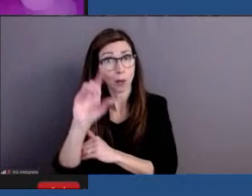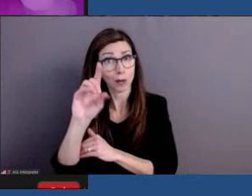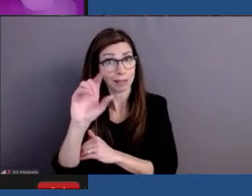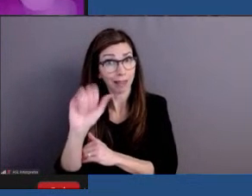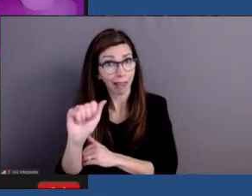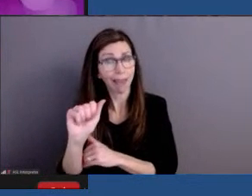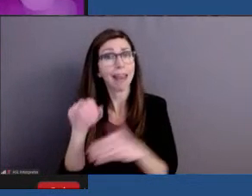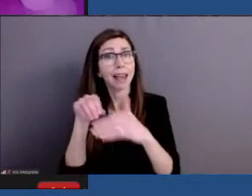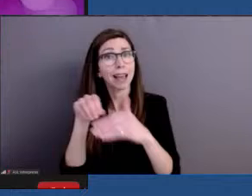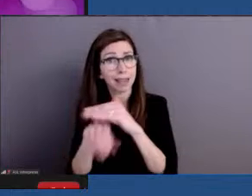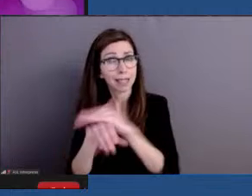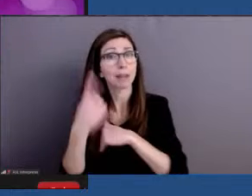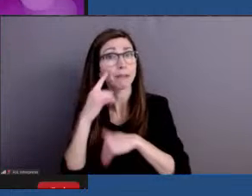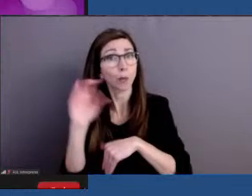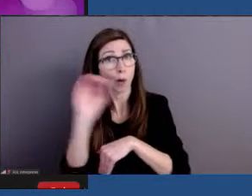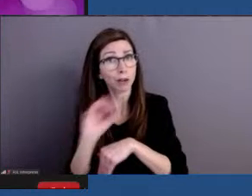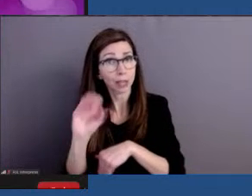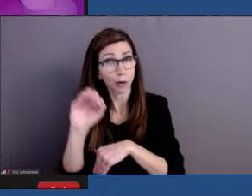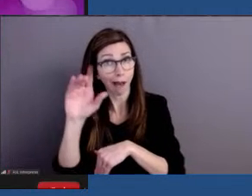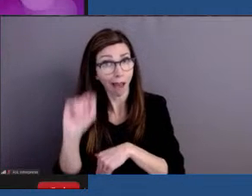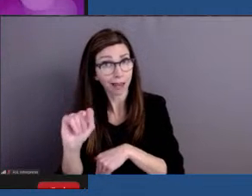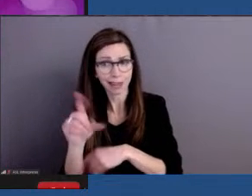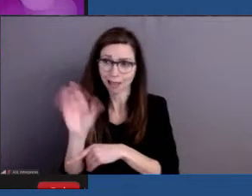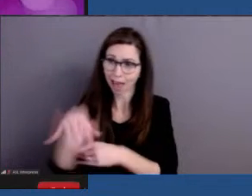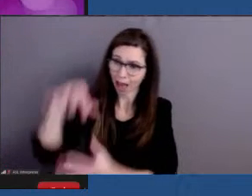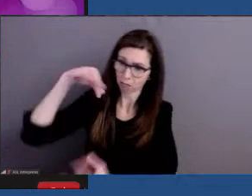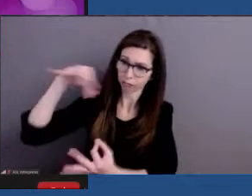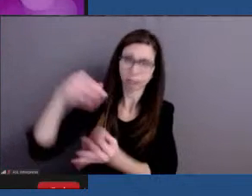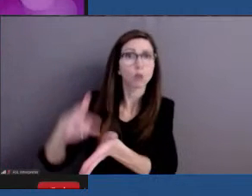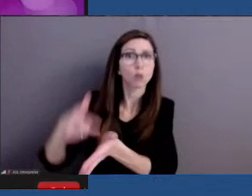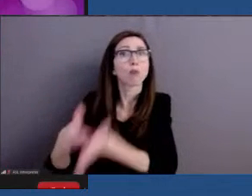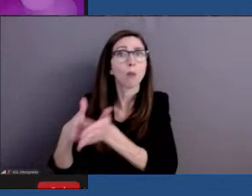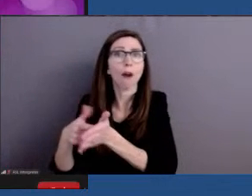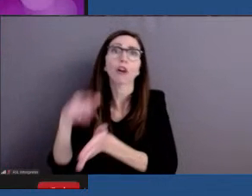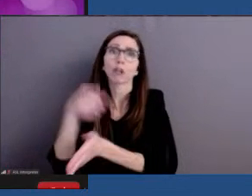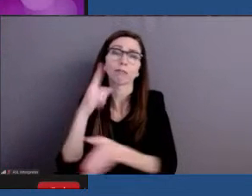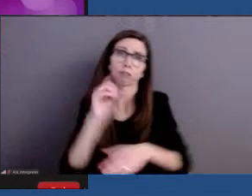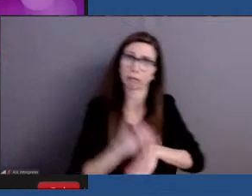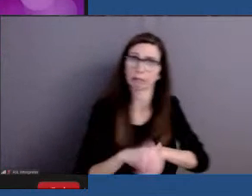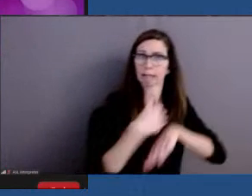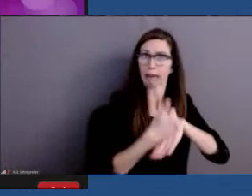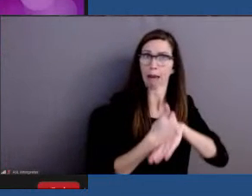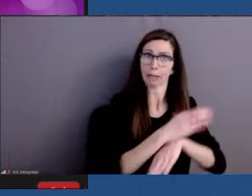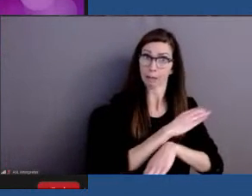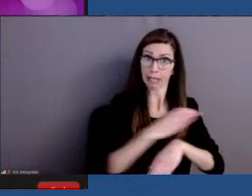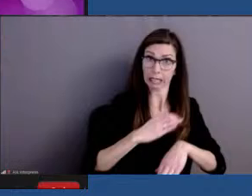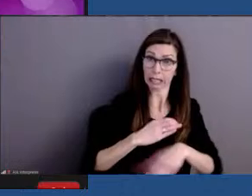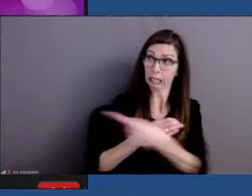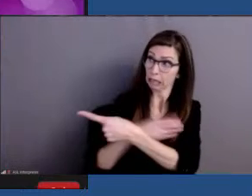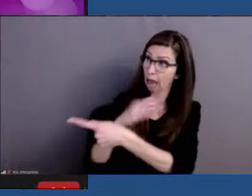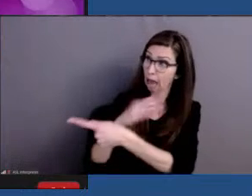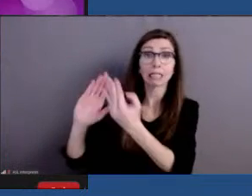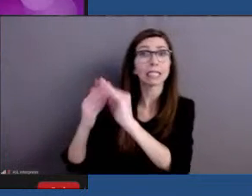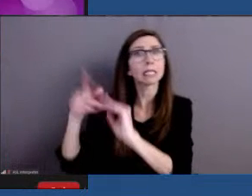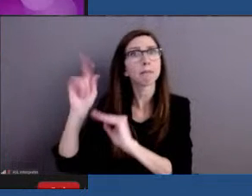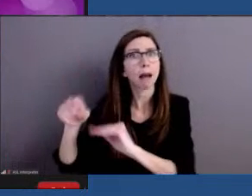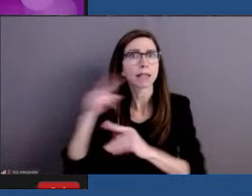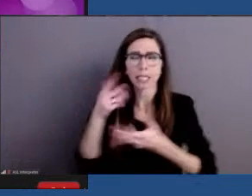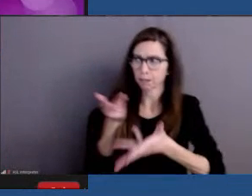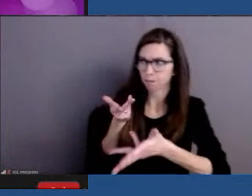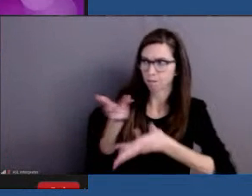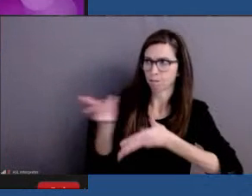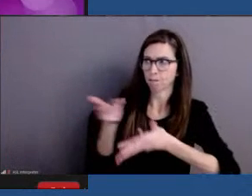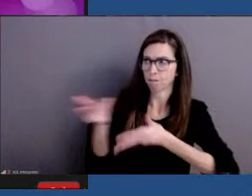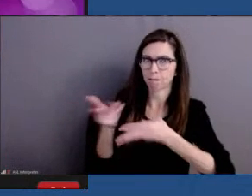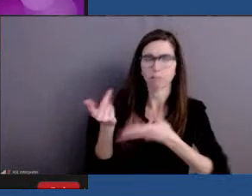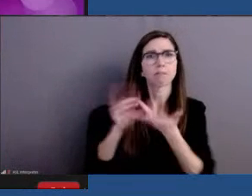short, requires our city to create this committee and to consult with it to make sure that the city is meeting the requirements of the provincial